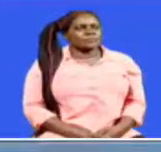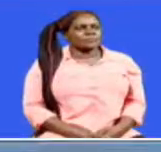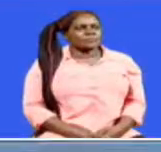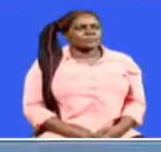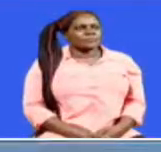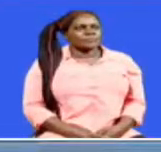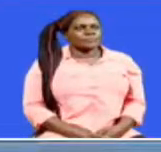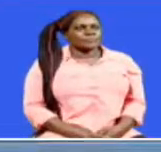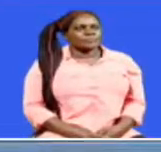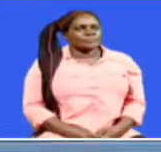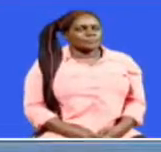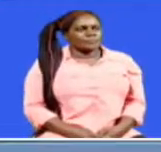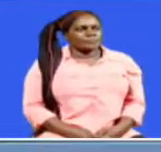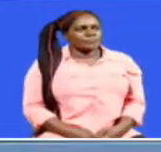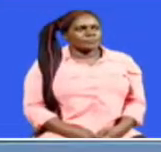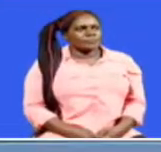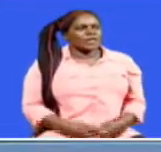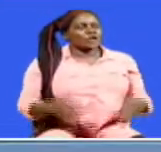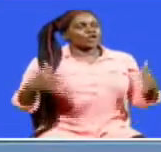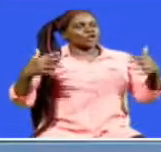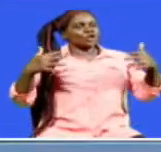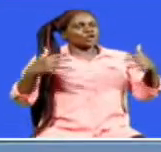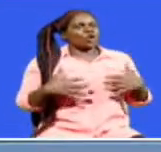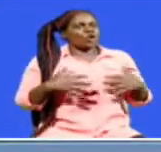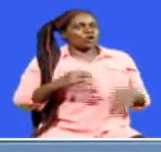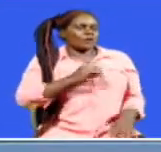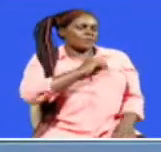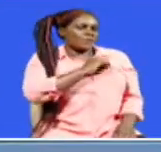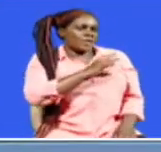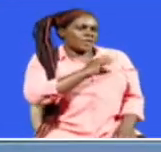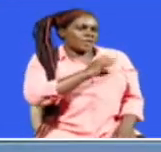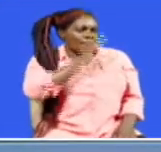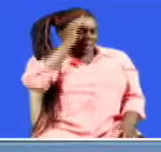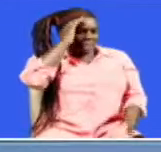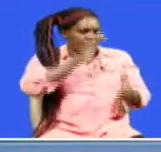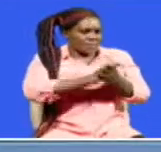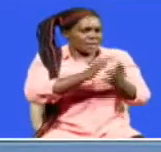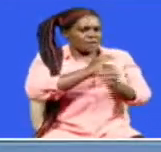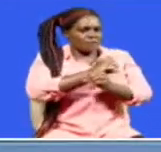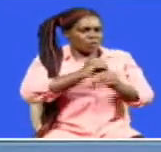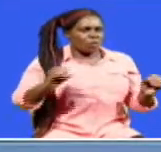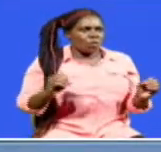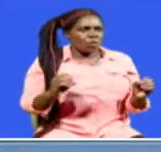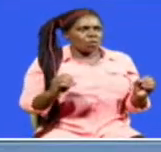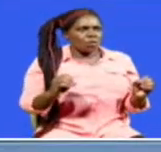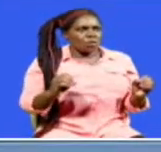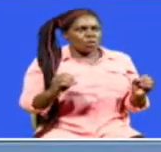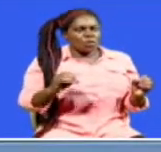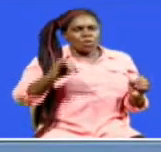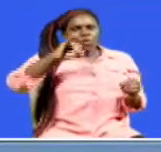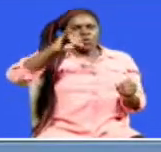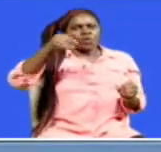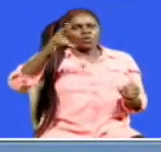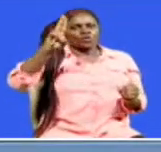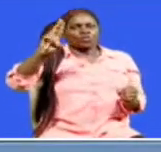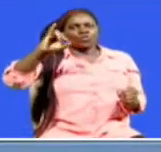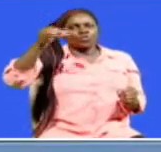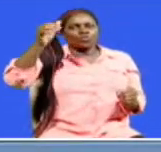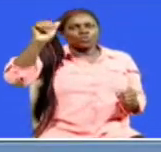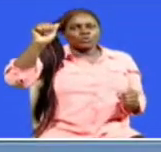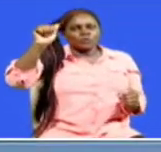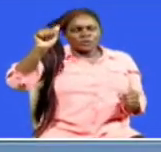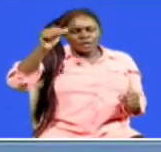Gilmarquet County. Moving on, shock, fear and disbelief has hit Nyashaba village in Juja, Kiambu